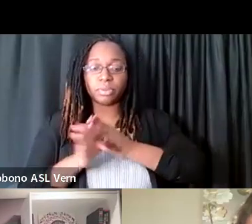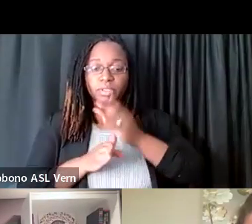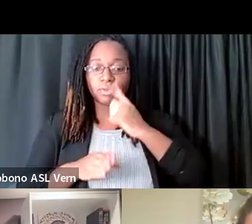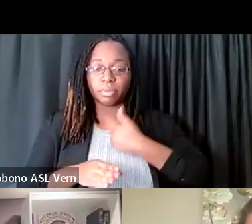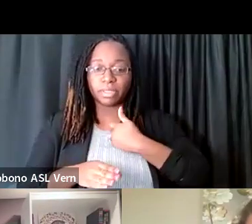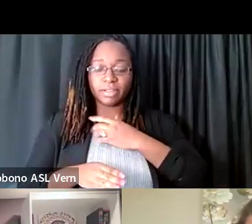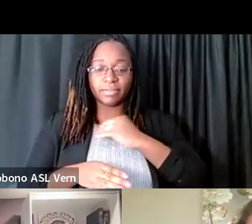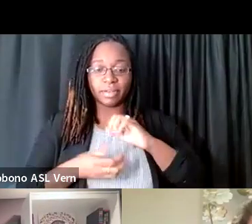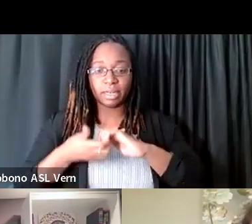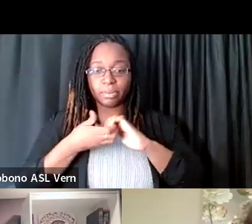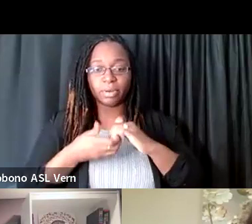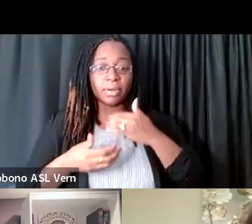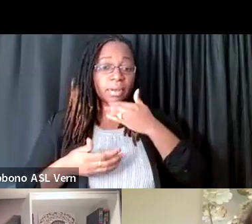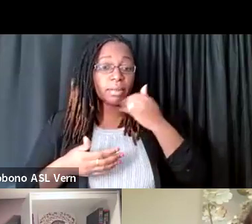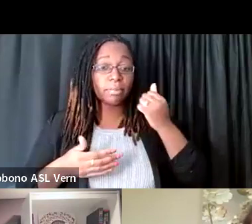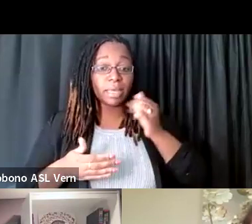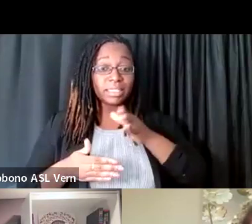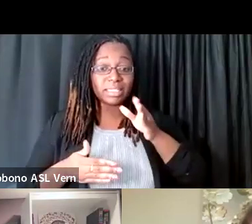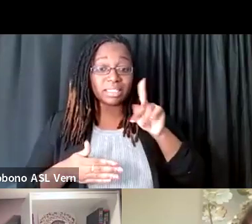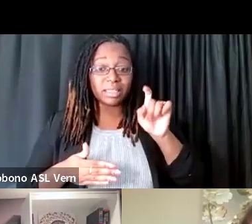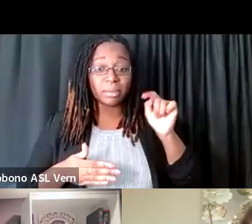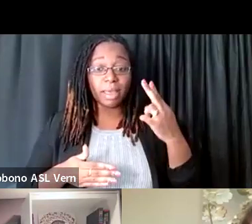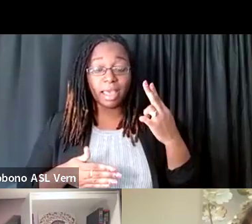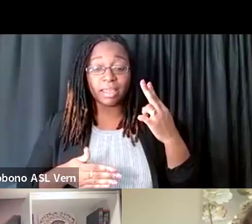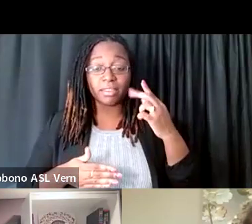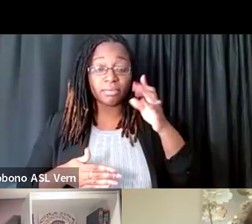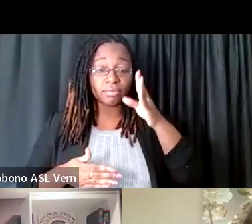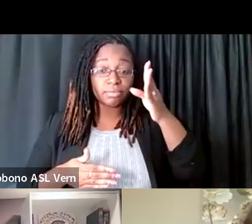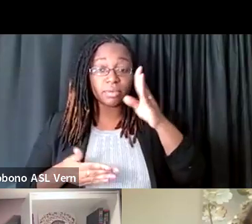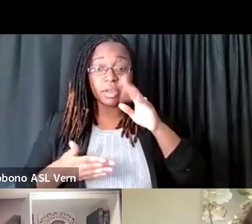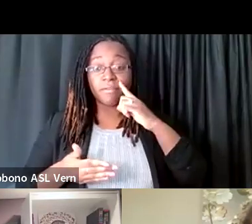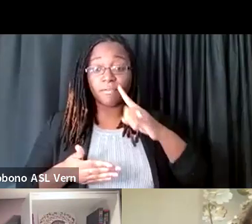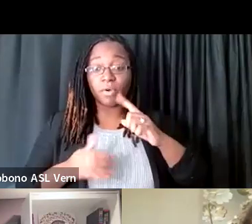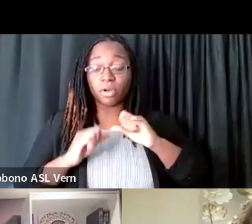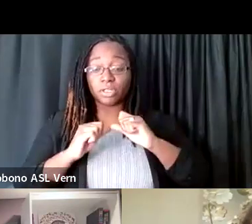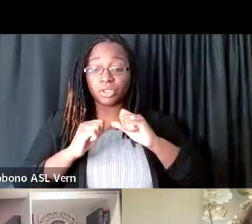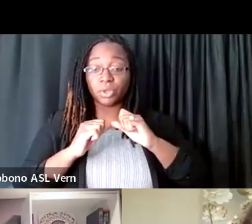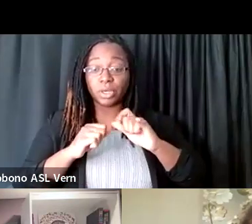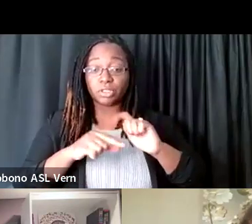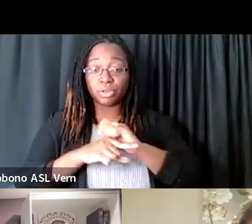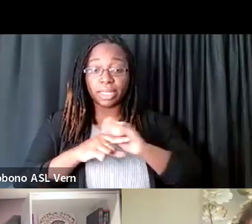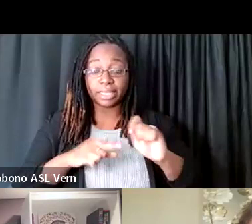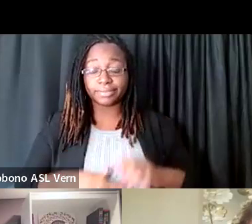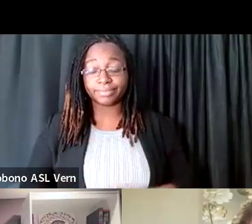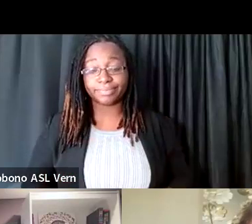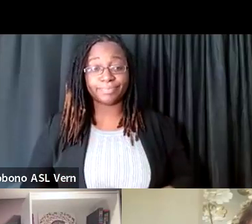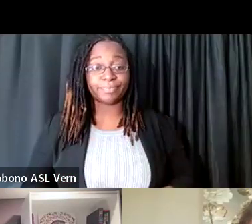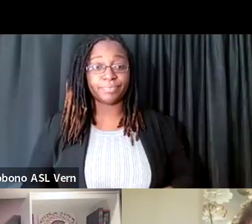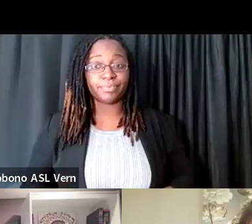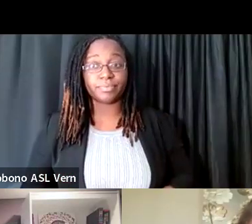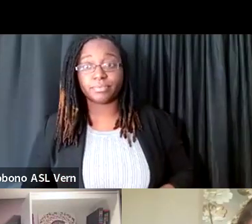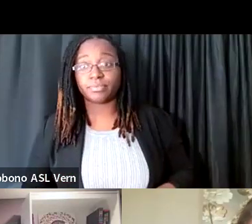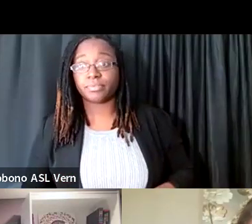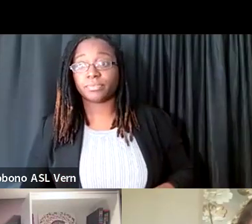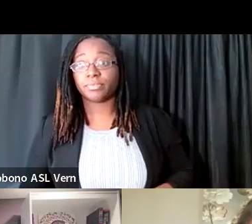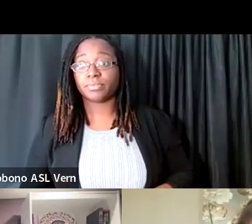would you consider the best pathway forward to continue intimacy training going forward? Anyone want to jump in with